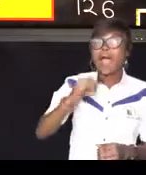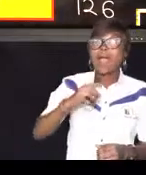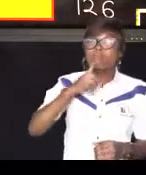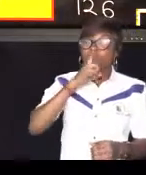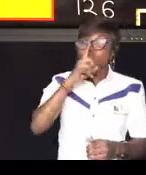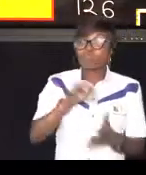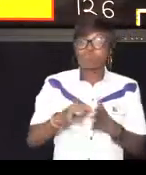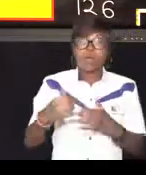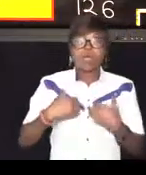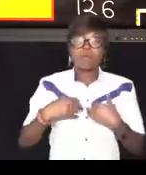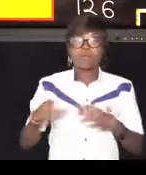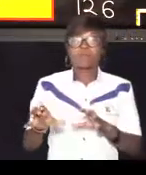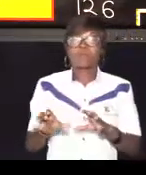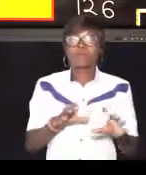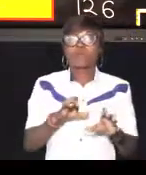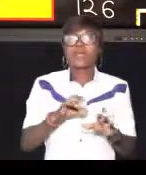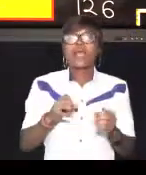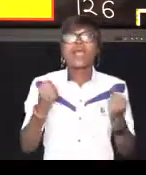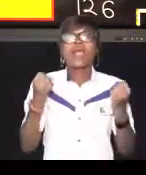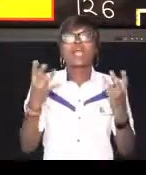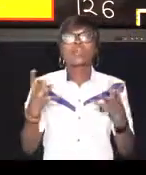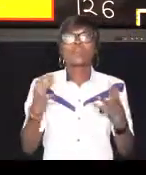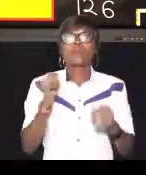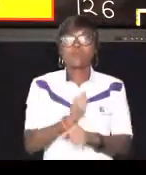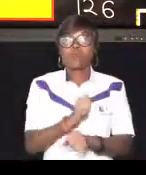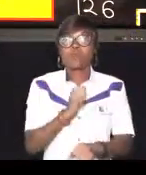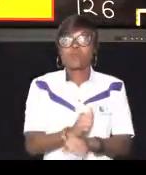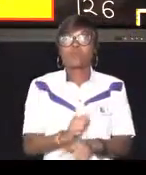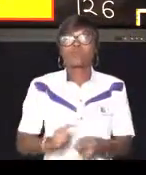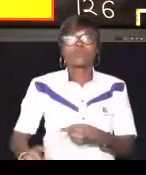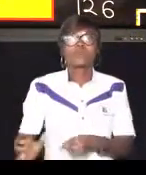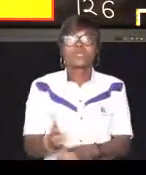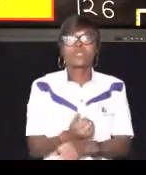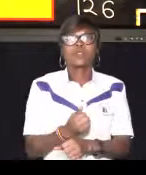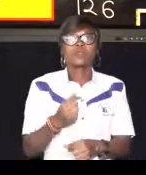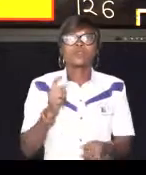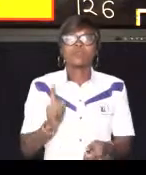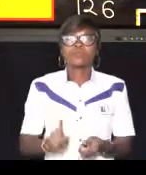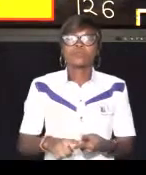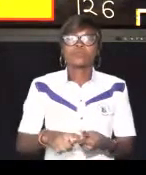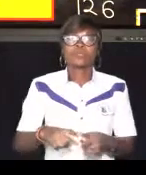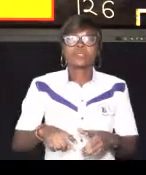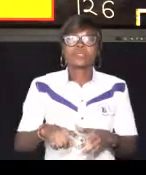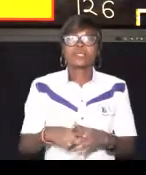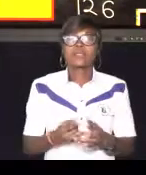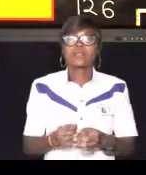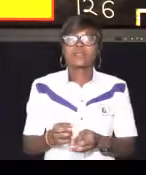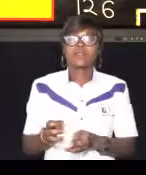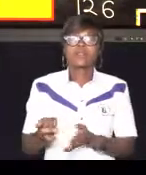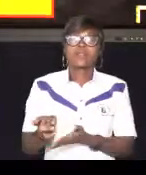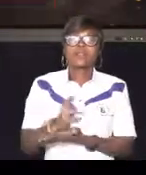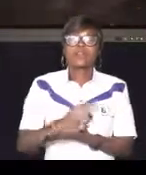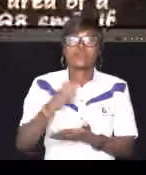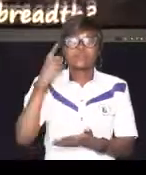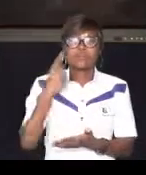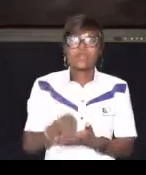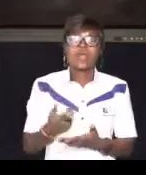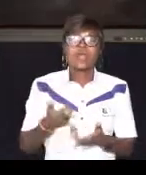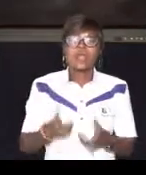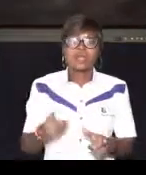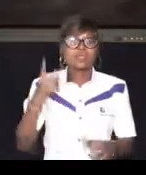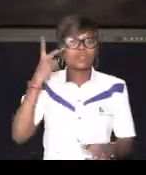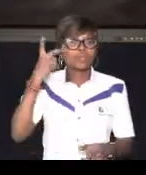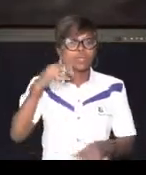work on area. These ones that we have done is just to serve as revision for you. Let's move to something